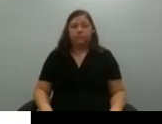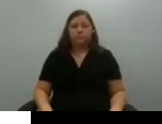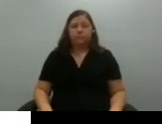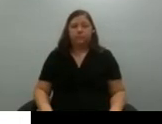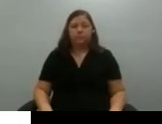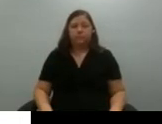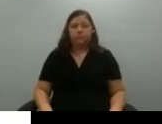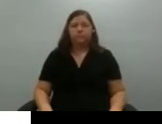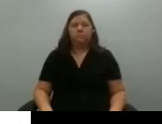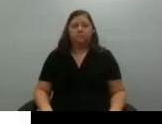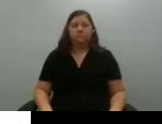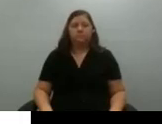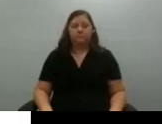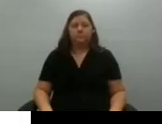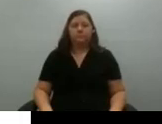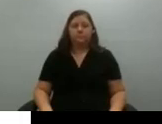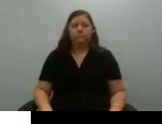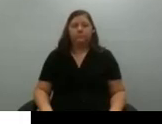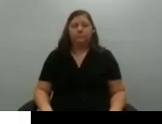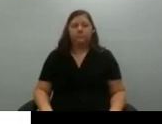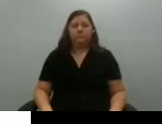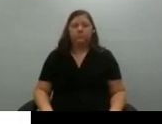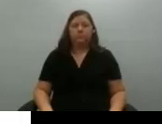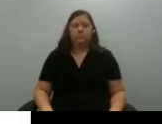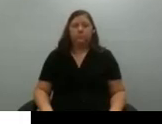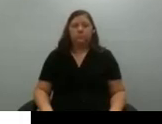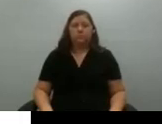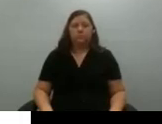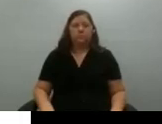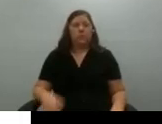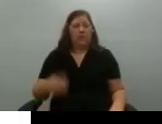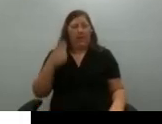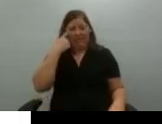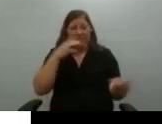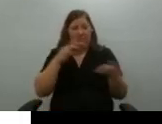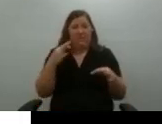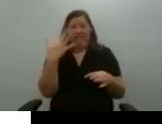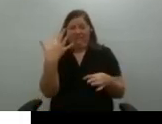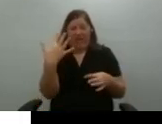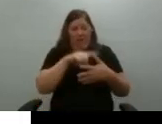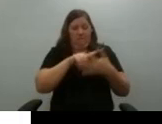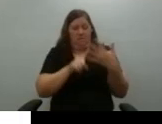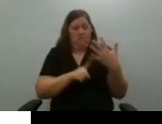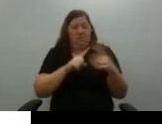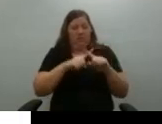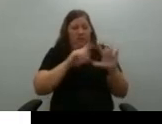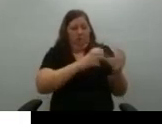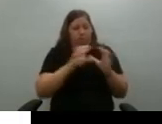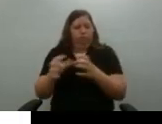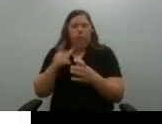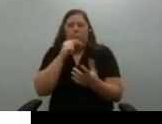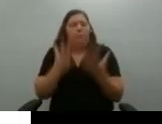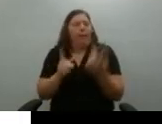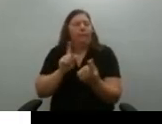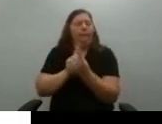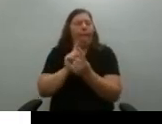Of all of these agencies, ICE is the one that you may encounter at your workplace or in the community. They'll